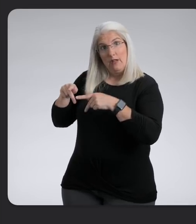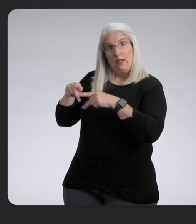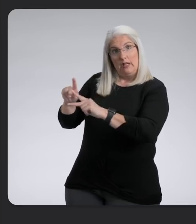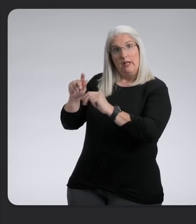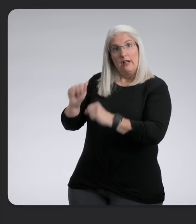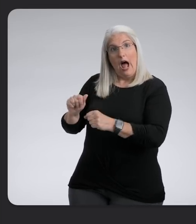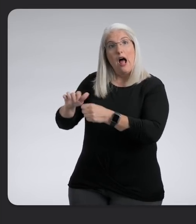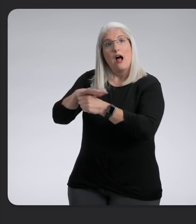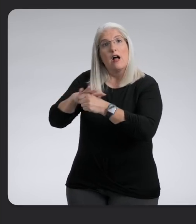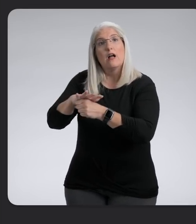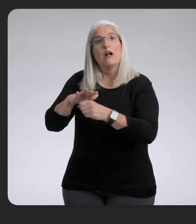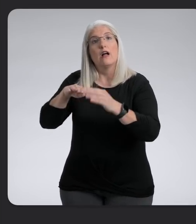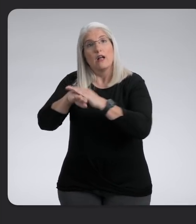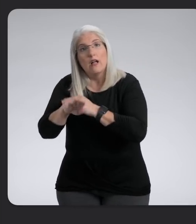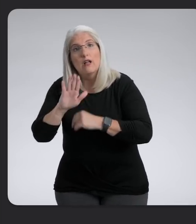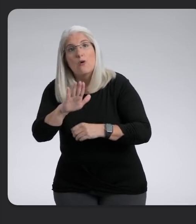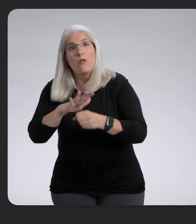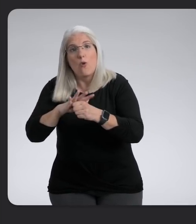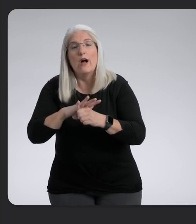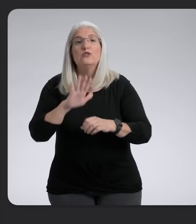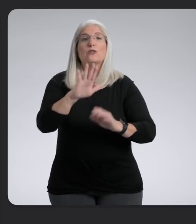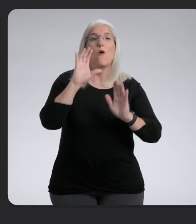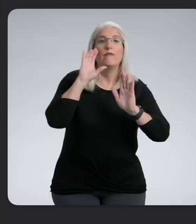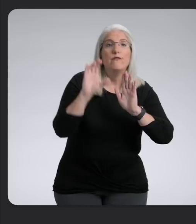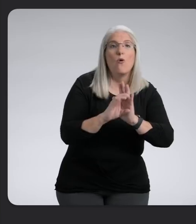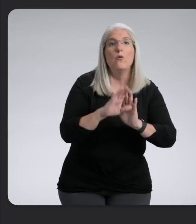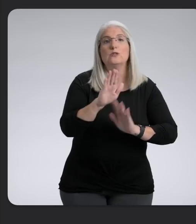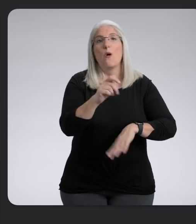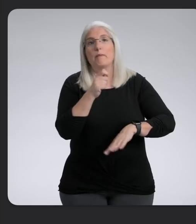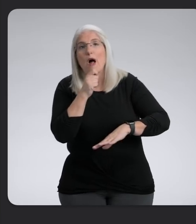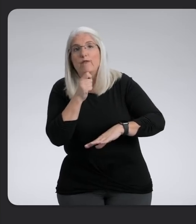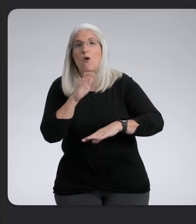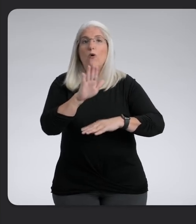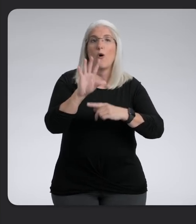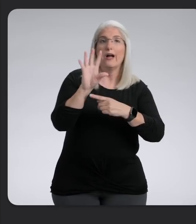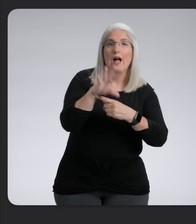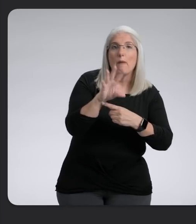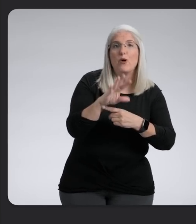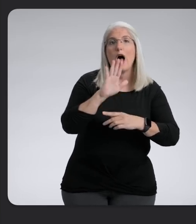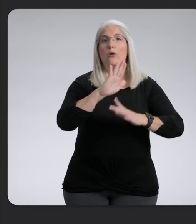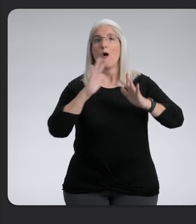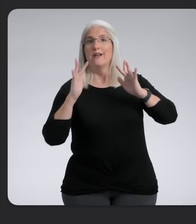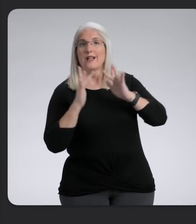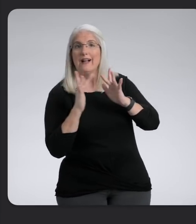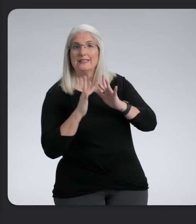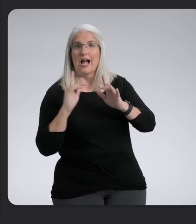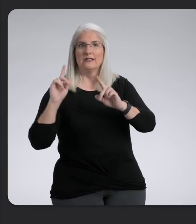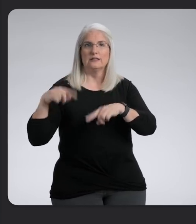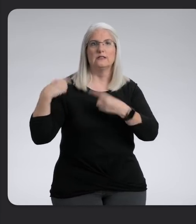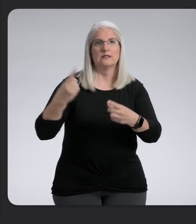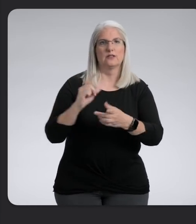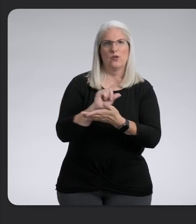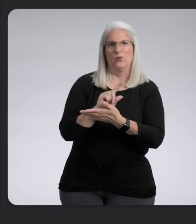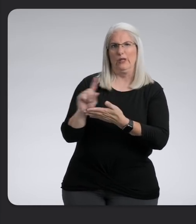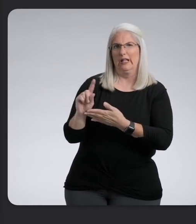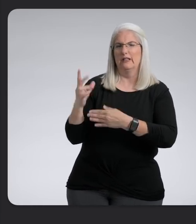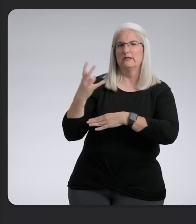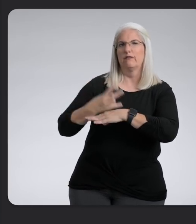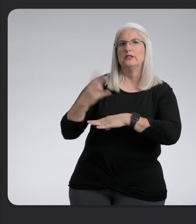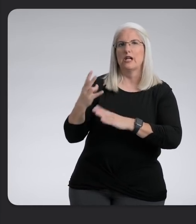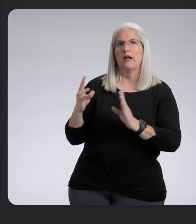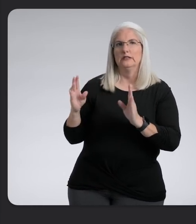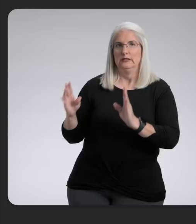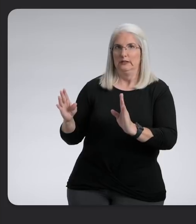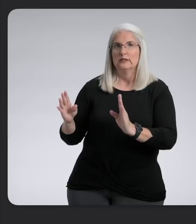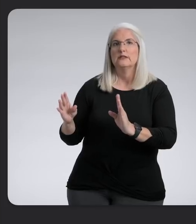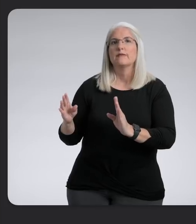photos, camera, microphone, contacts, and more during the last 7 days. And to find out who your data may